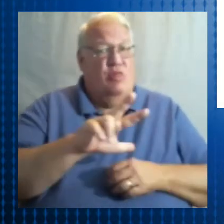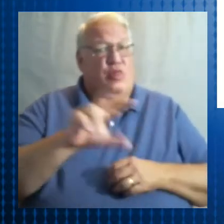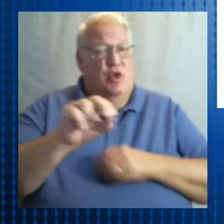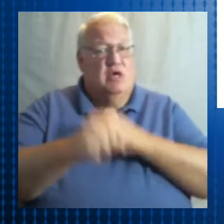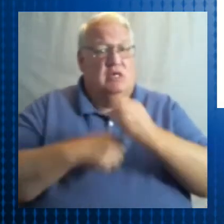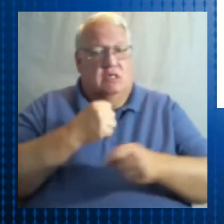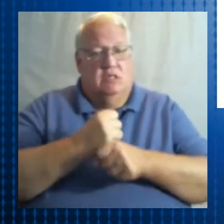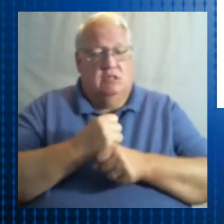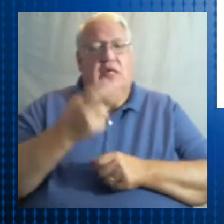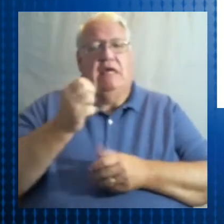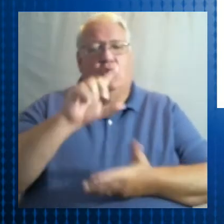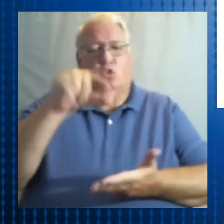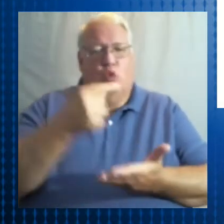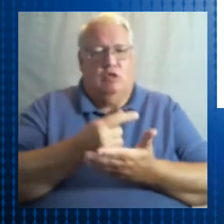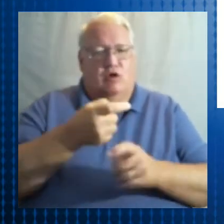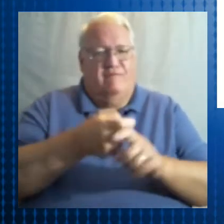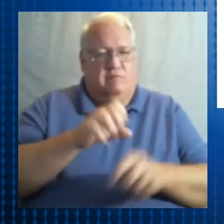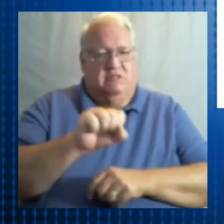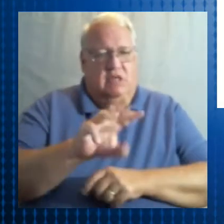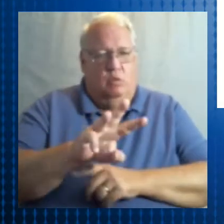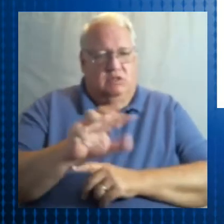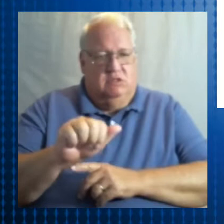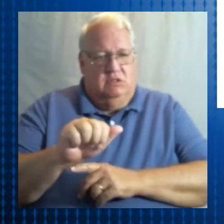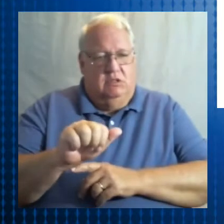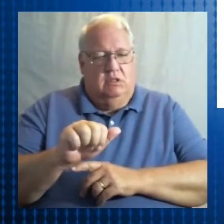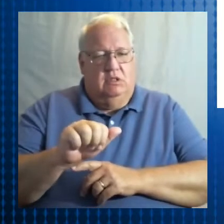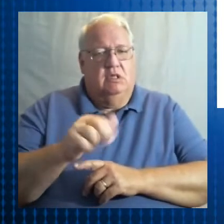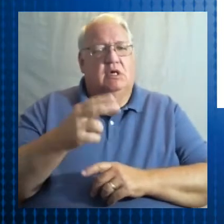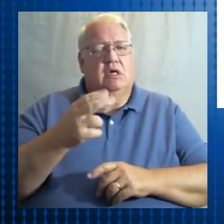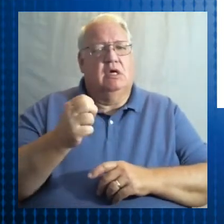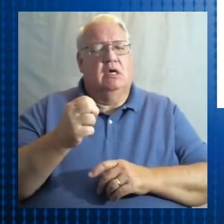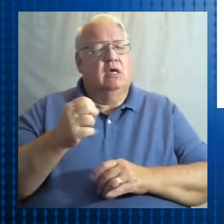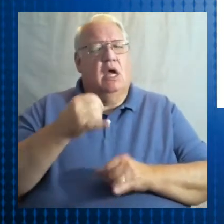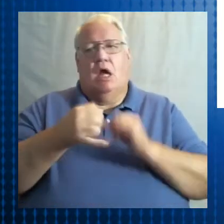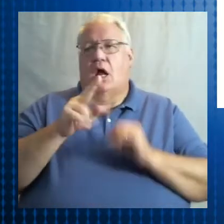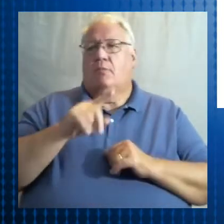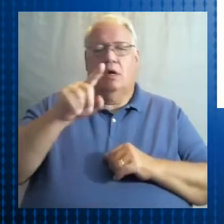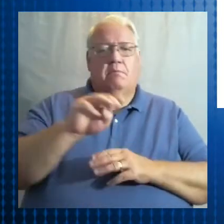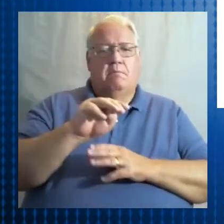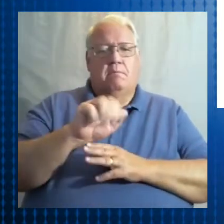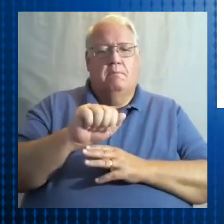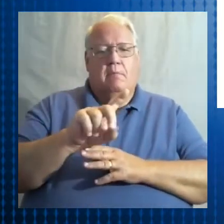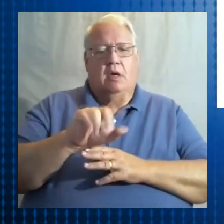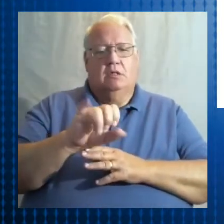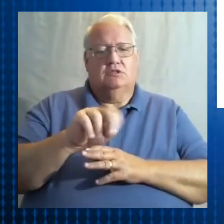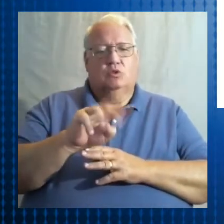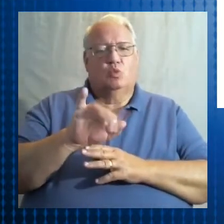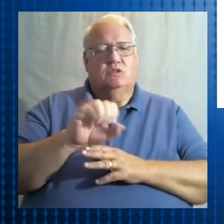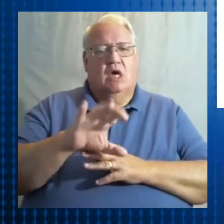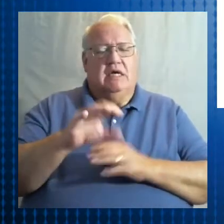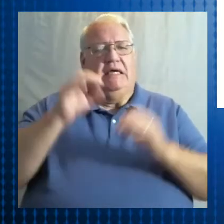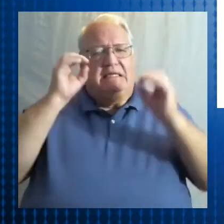is a proud graduate of Southwestern. He found himself in Madison, Wisconsin, teaching and coaching when he heard that the Flint district